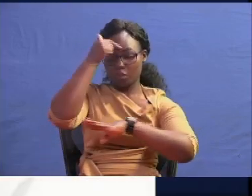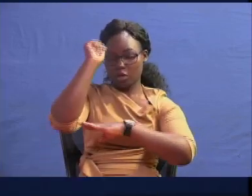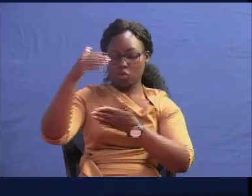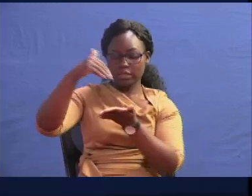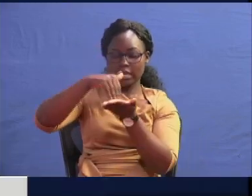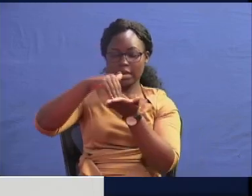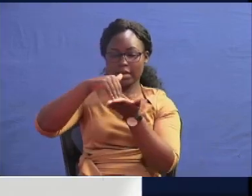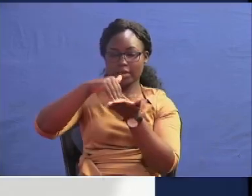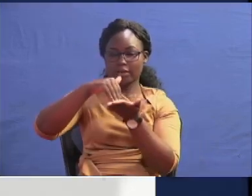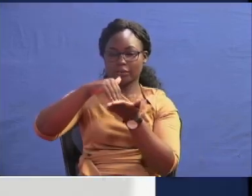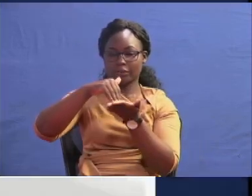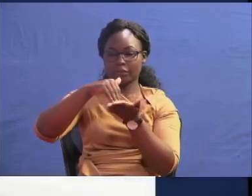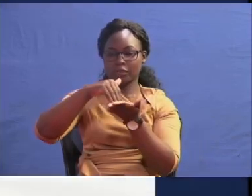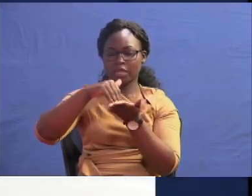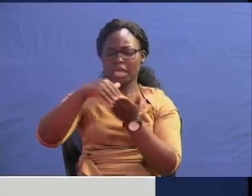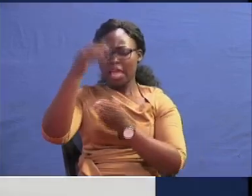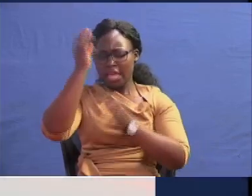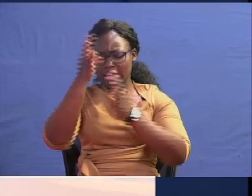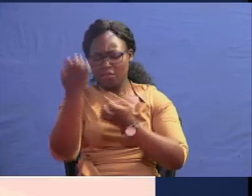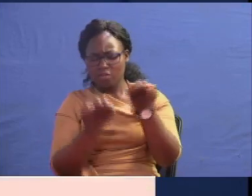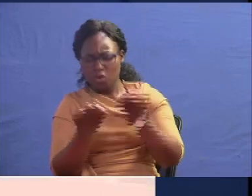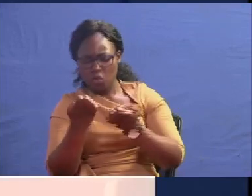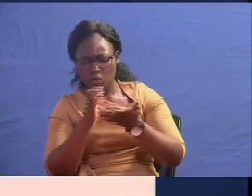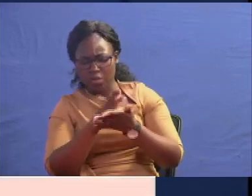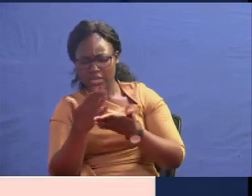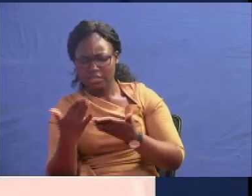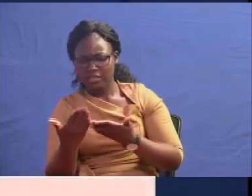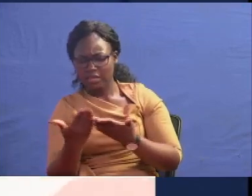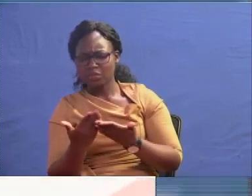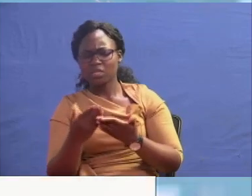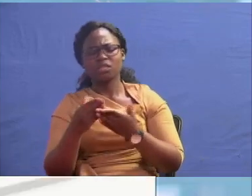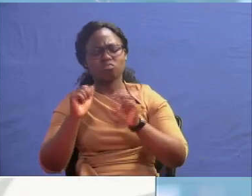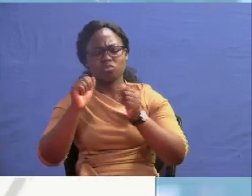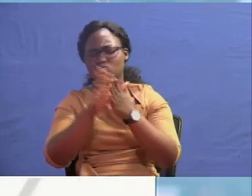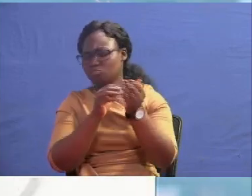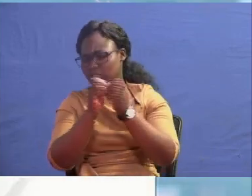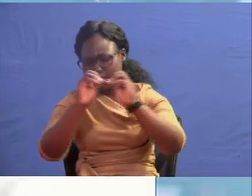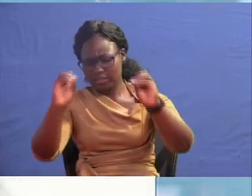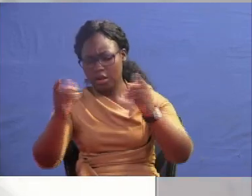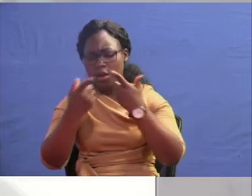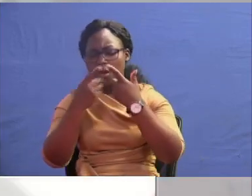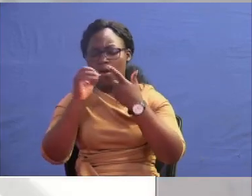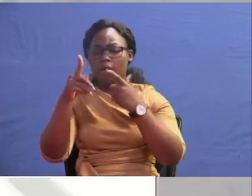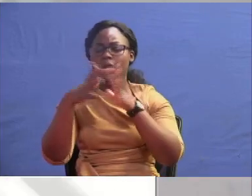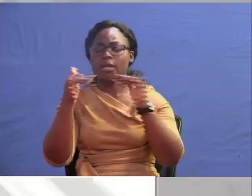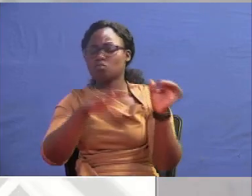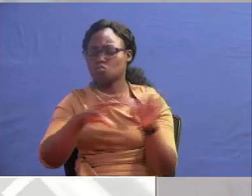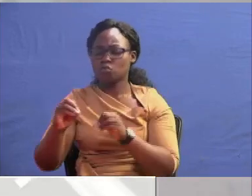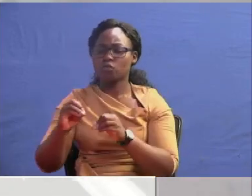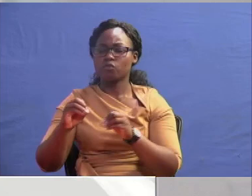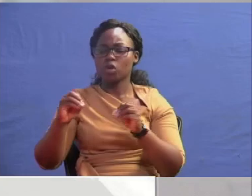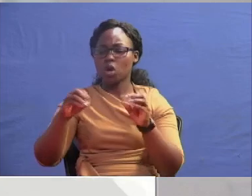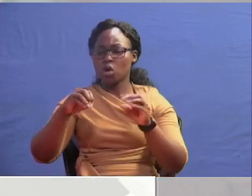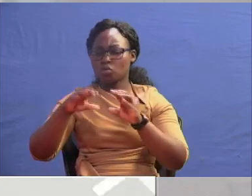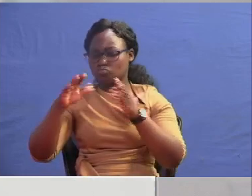again, the economy is not something that you just flip and it changes. Okay, I want us to go now to party politics, enough with